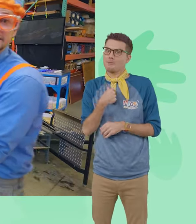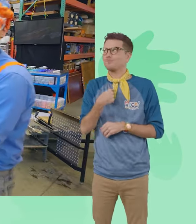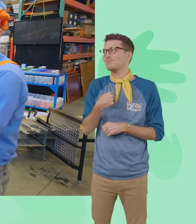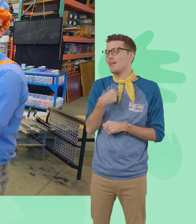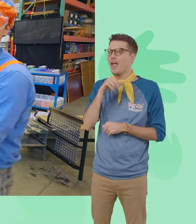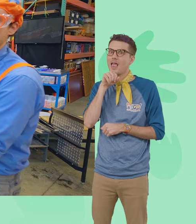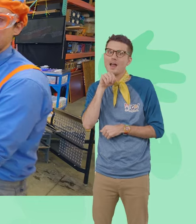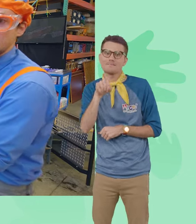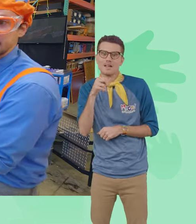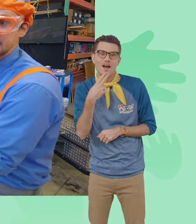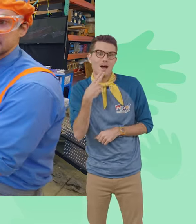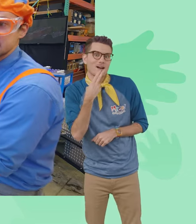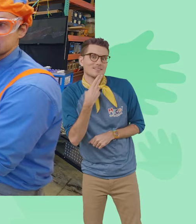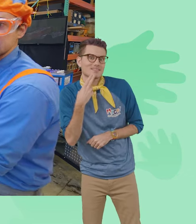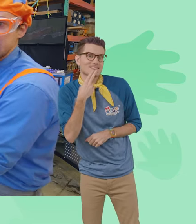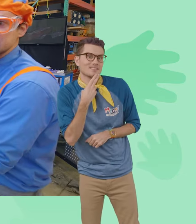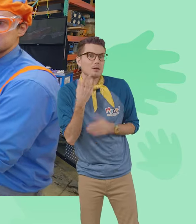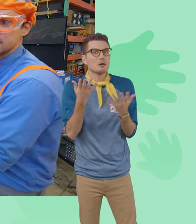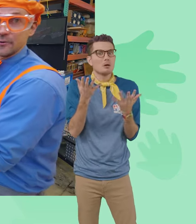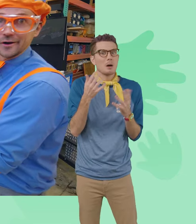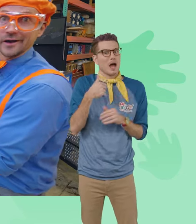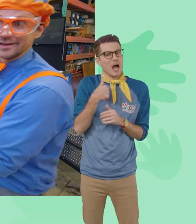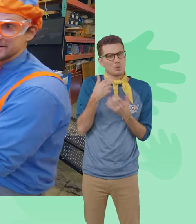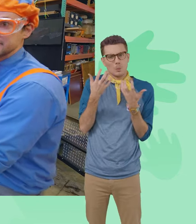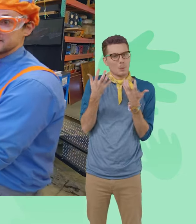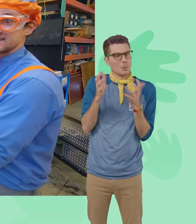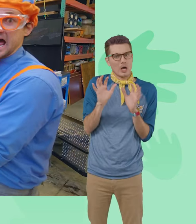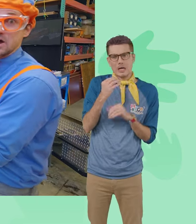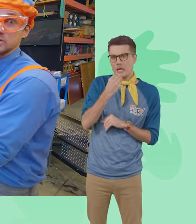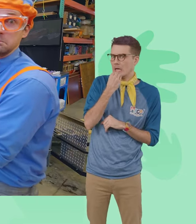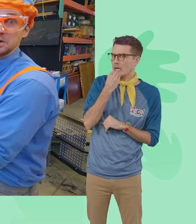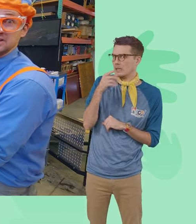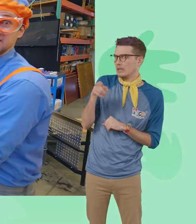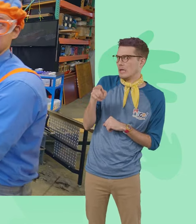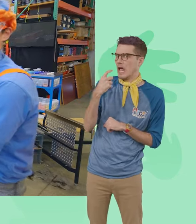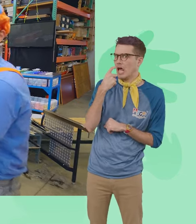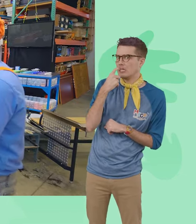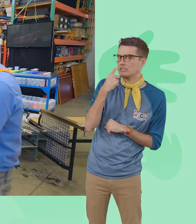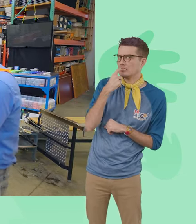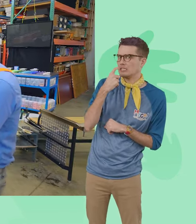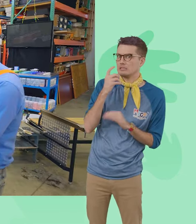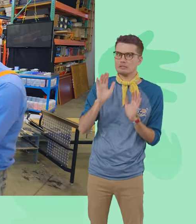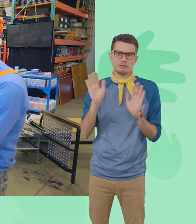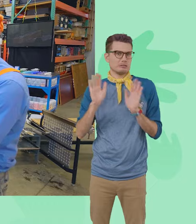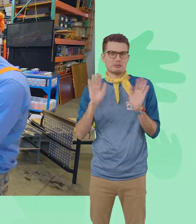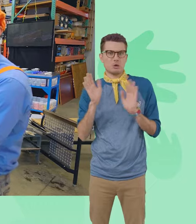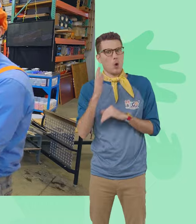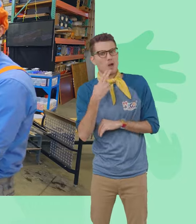but I definitely do not want to eat this glass or honey, because that would burn us.